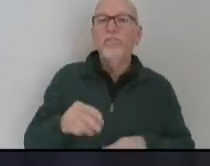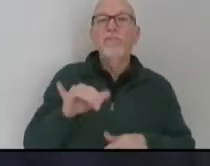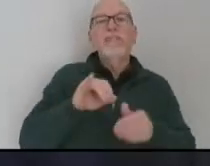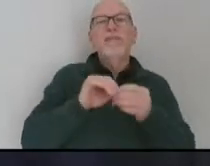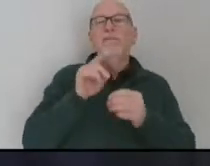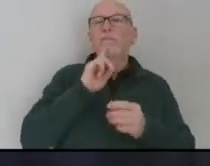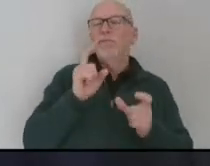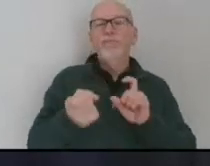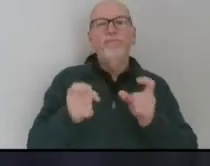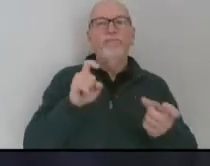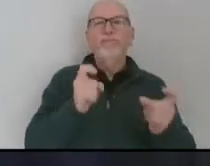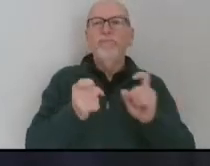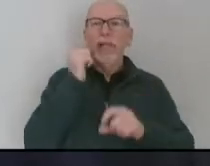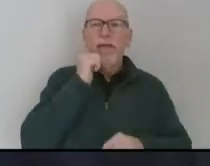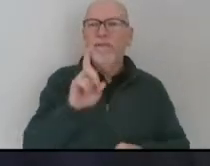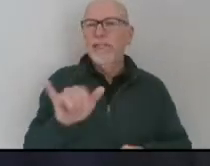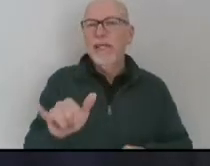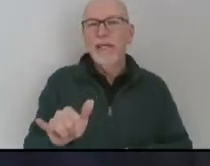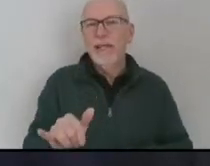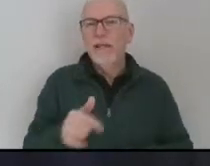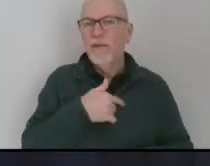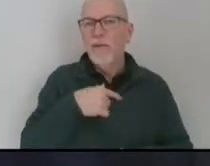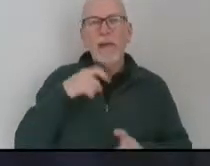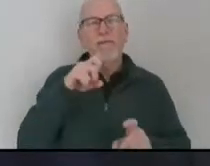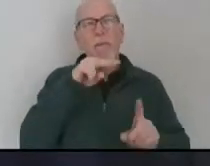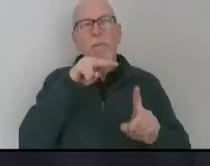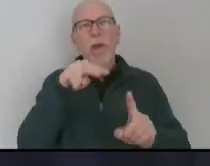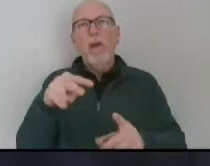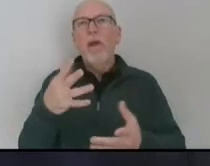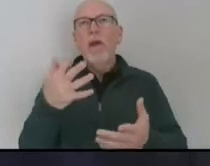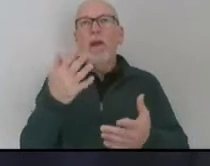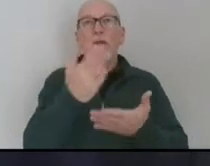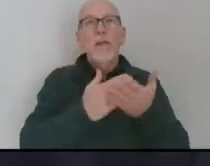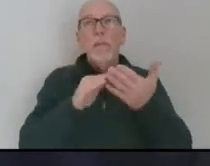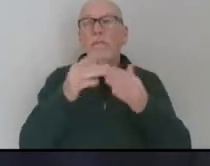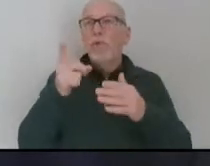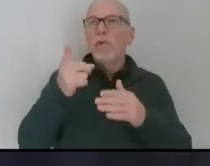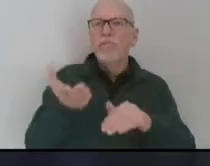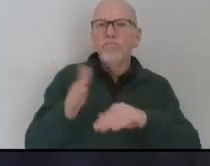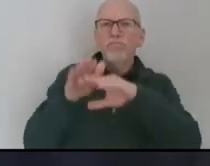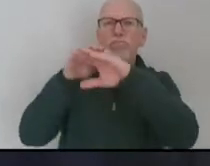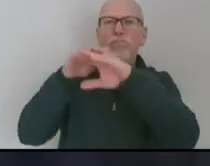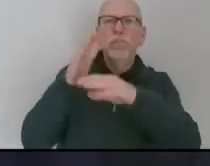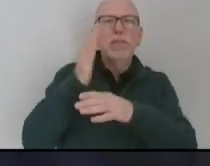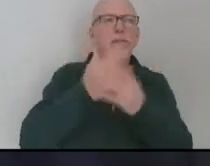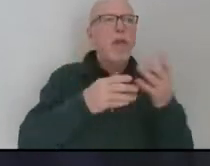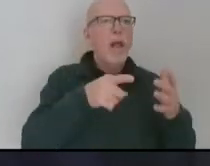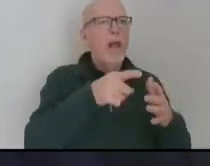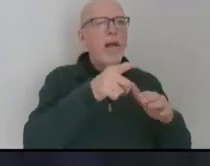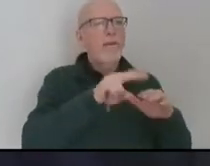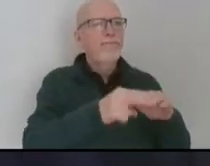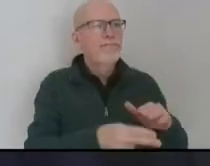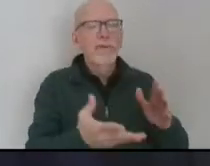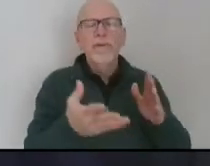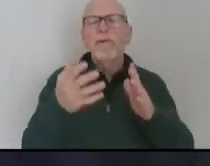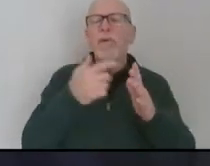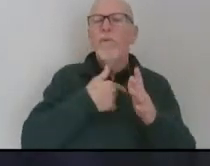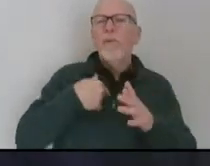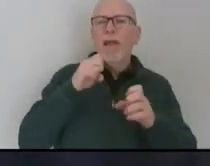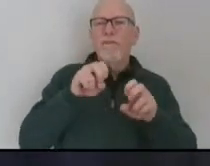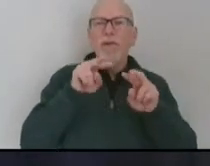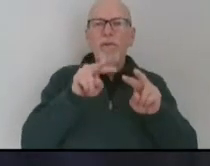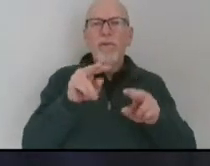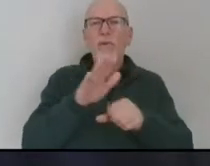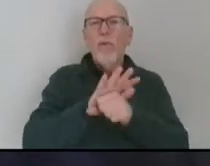daily basis as we very closely monitor what the uptake in different communities are, how far out they're booked with appointments, and then we work directly with the local